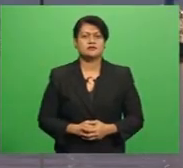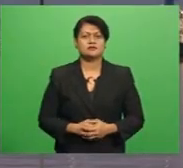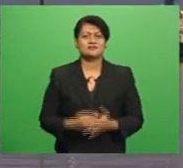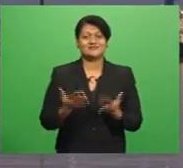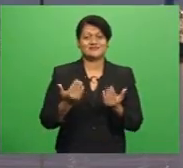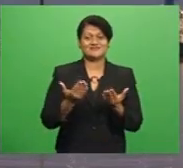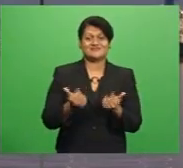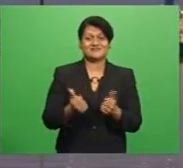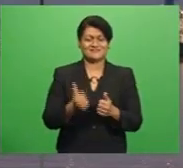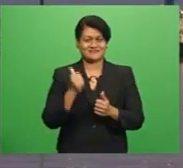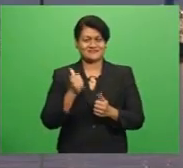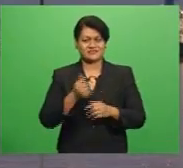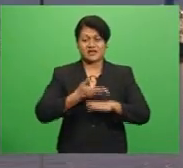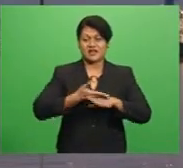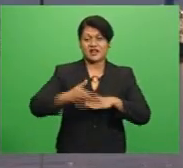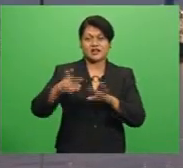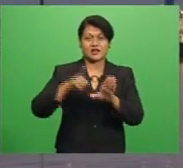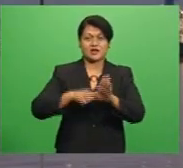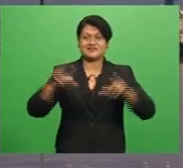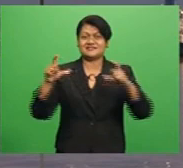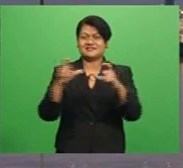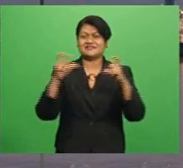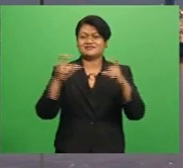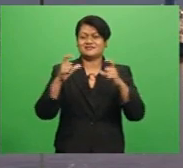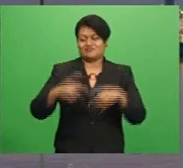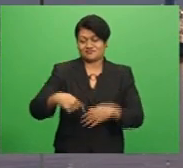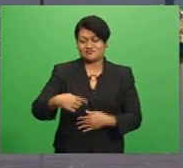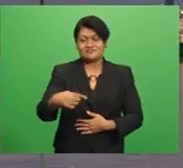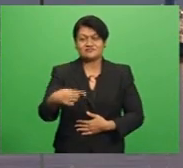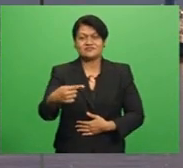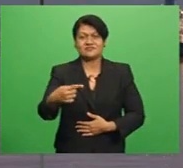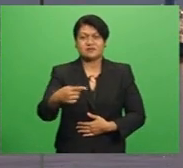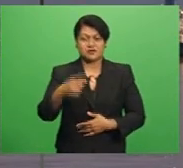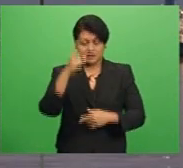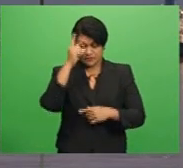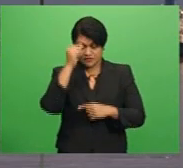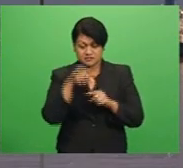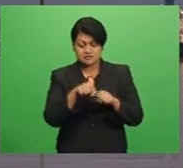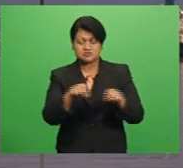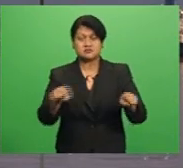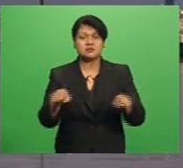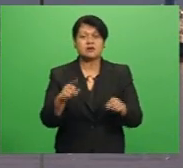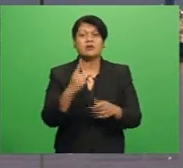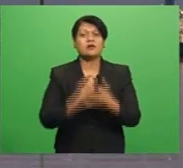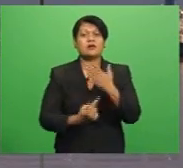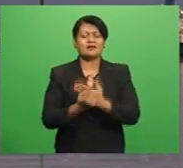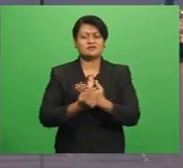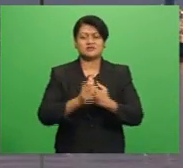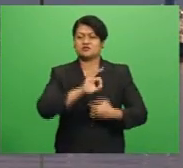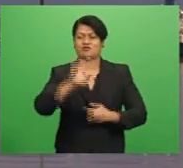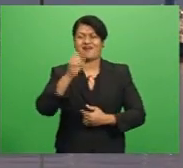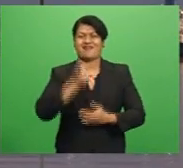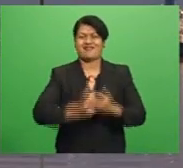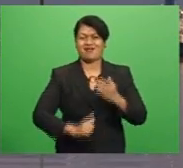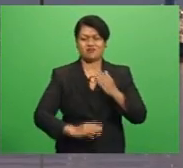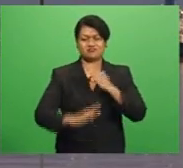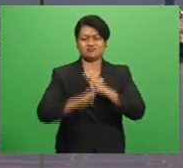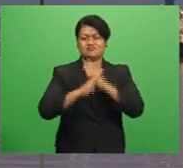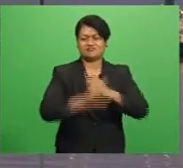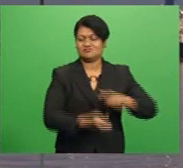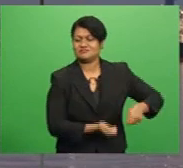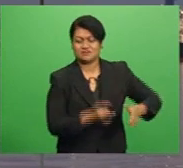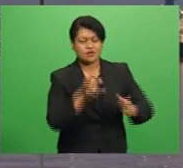Welcome back. With New Year's celebrations expected to continue, Fijians have been urged to refrain from splashing water on moving